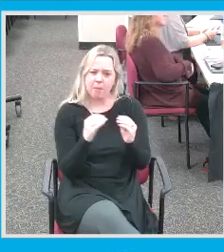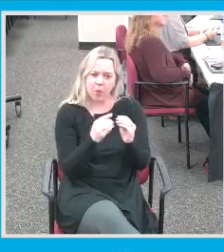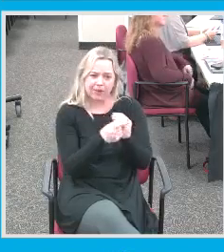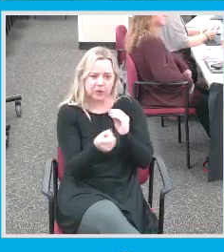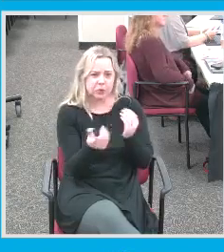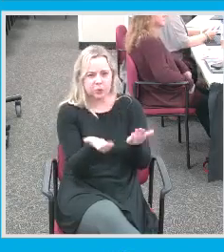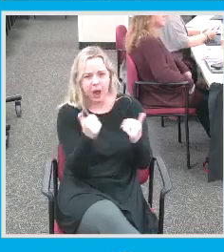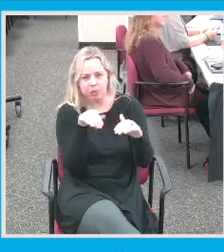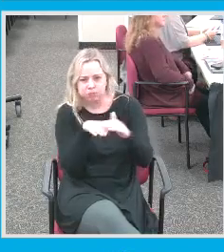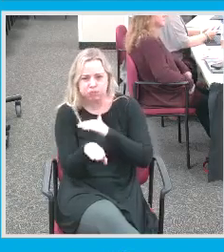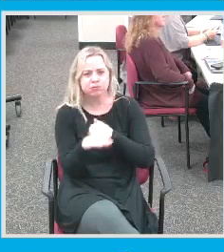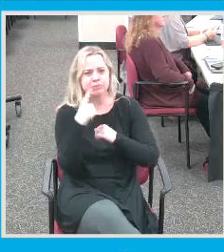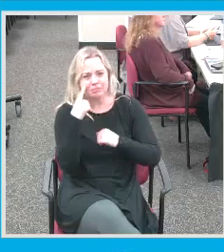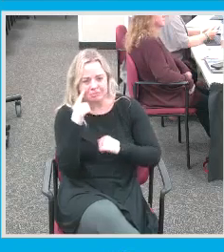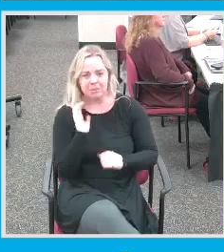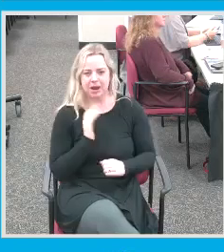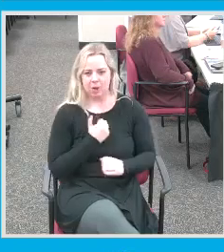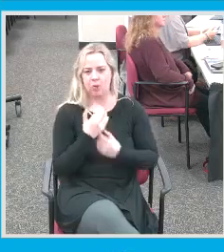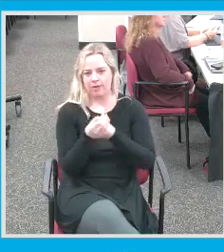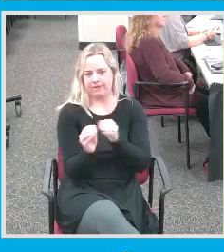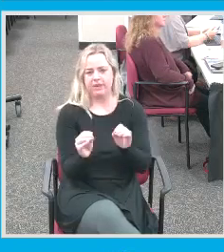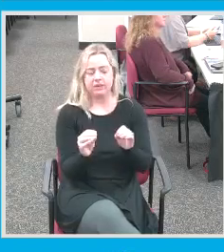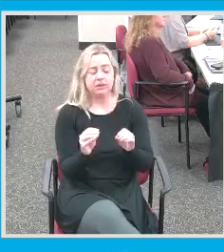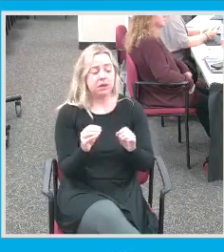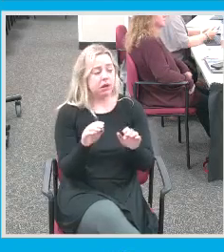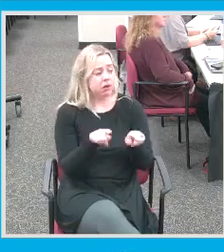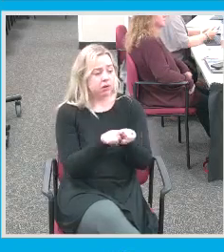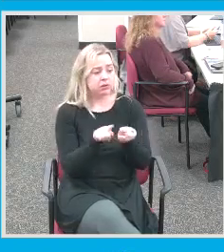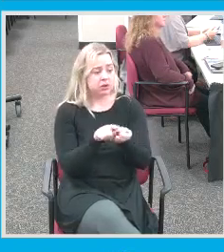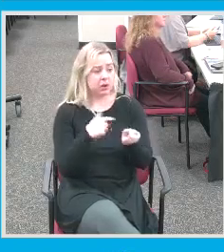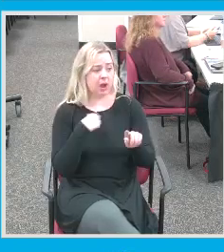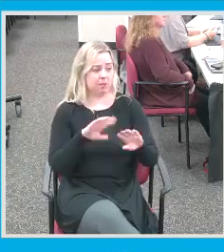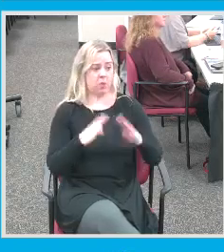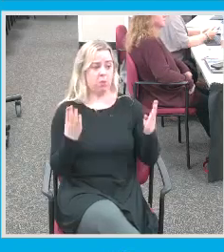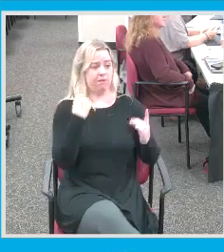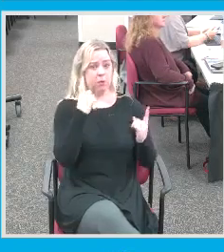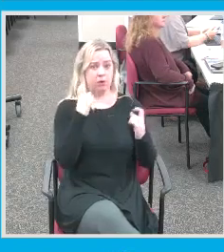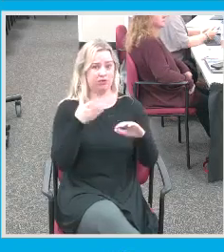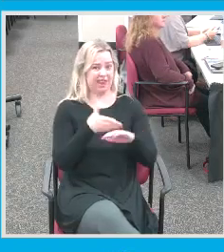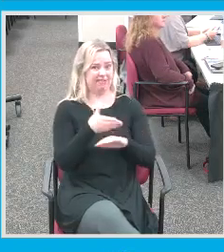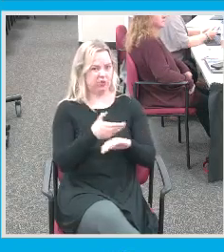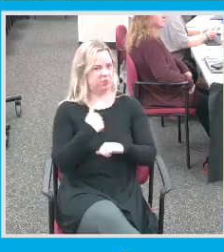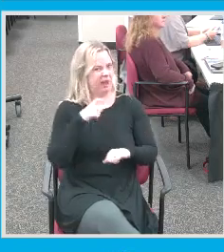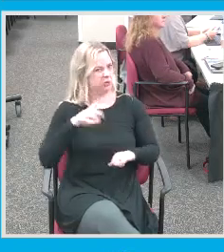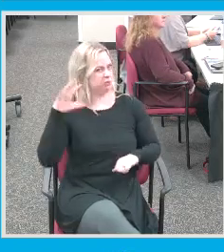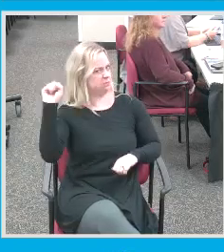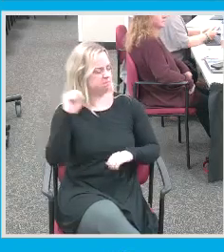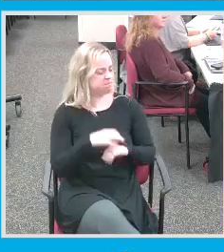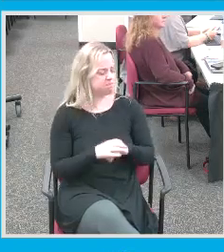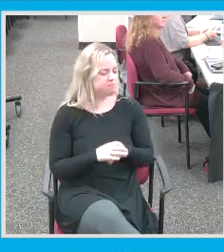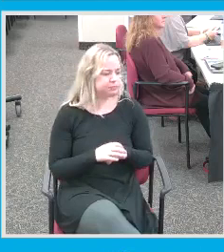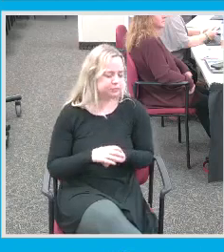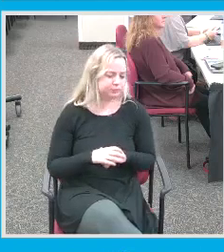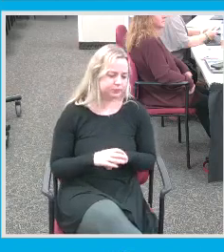we do it. So I'm also available for any questions later after if you need it. But thank you. Thank you, Dr. Keller.